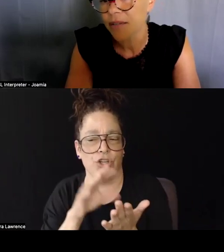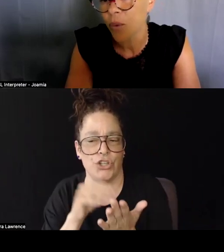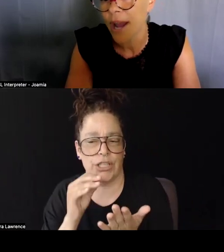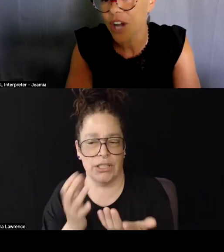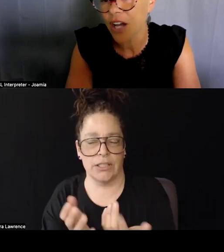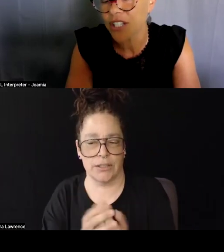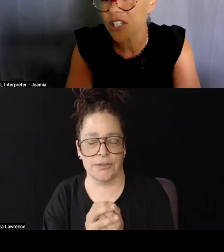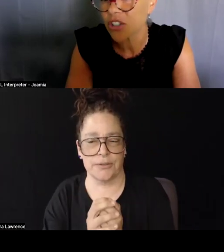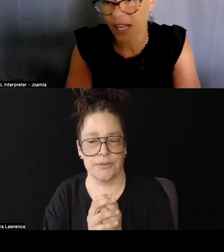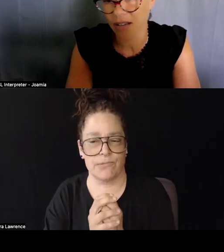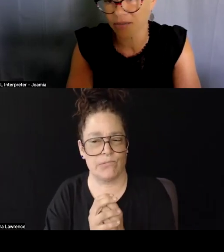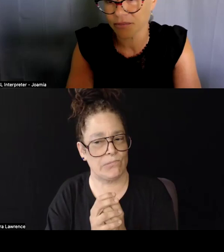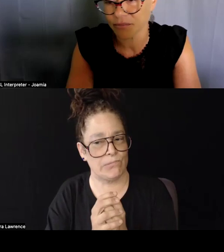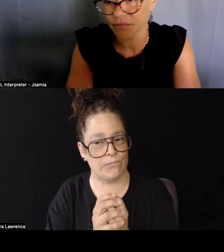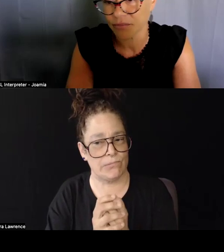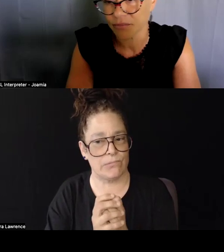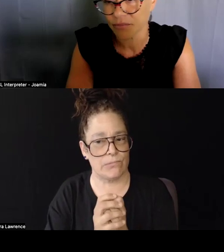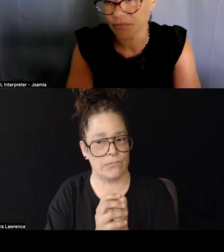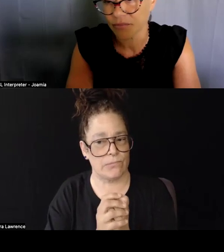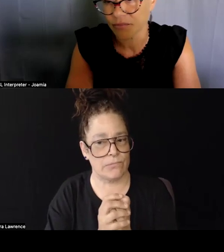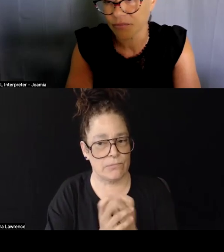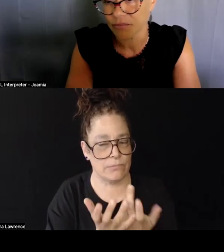that white child is learning?